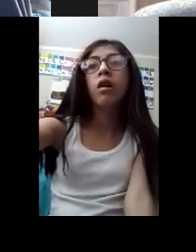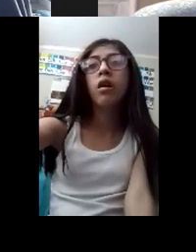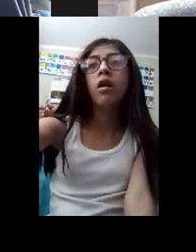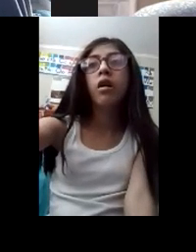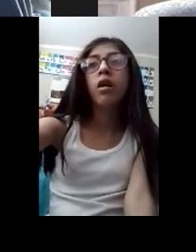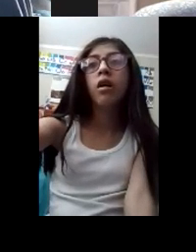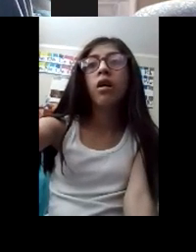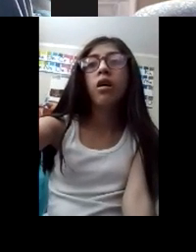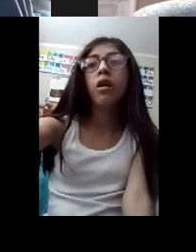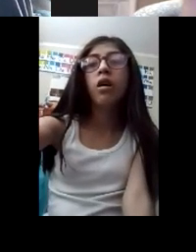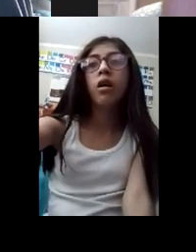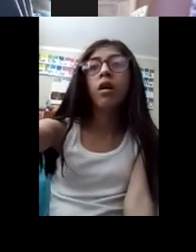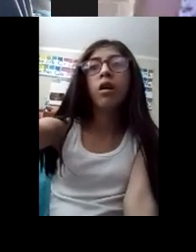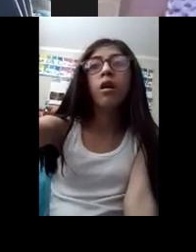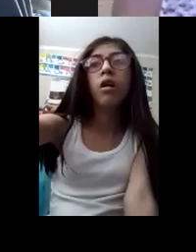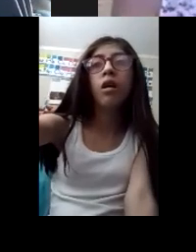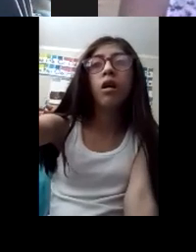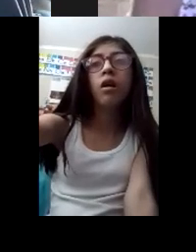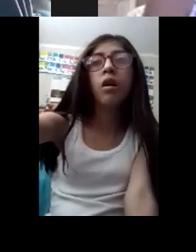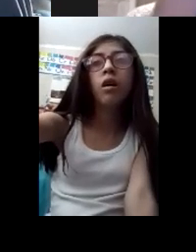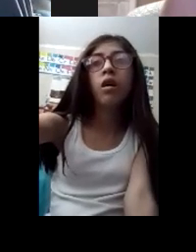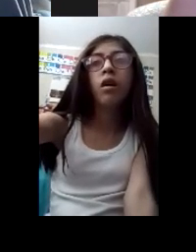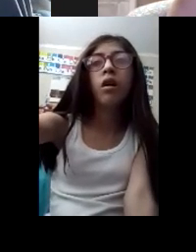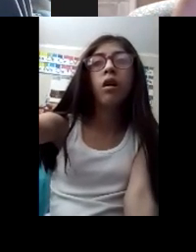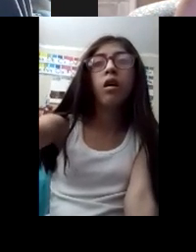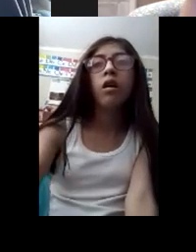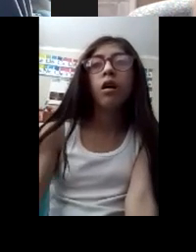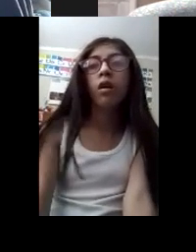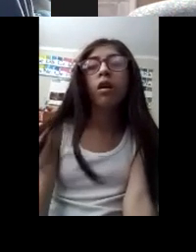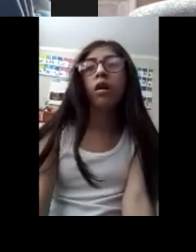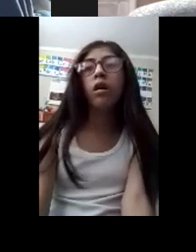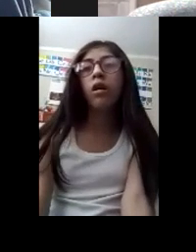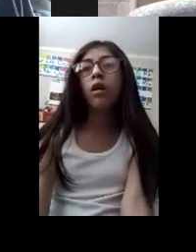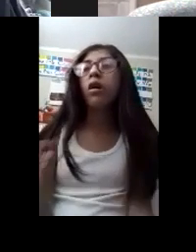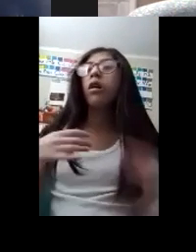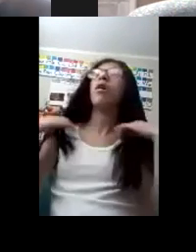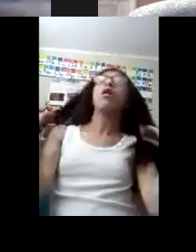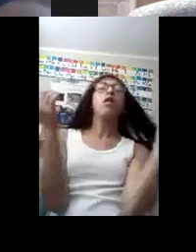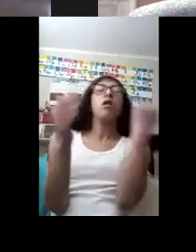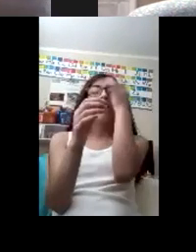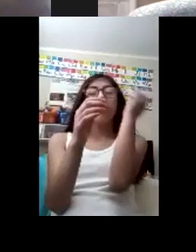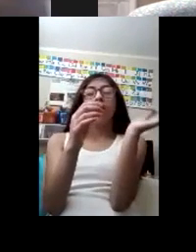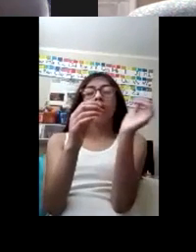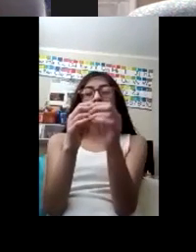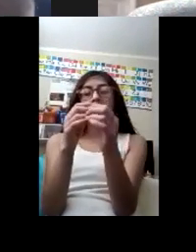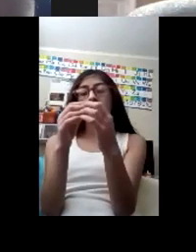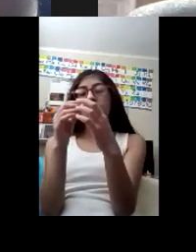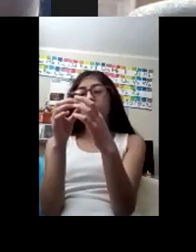All right, so. So you think about the return now, Thor. We will. Well,